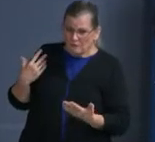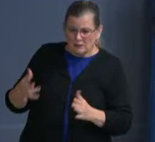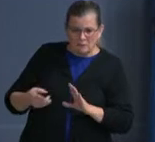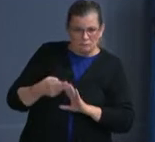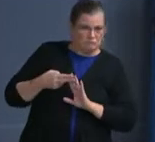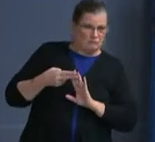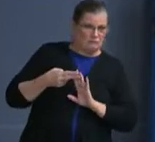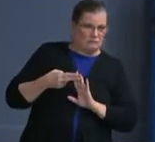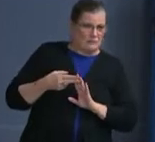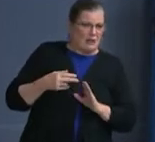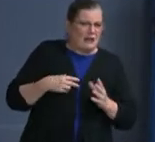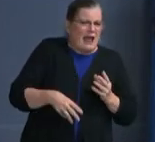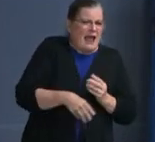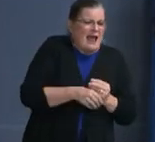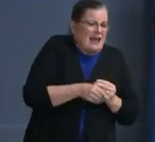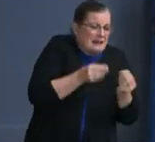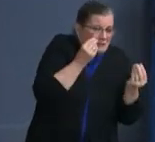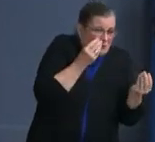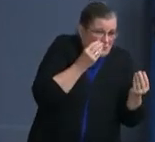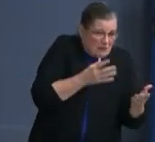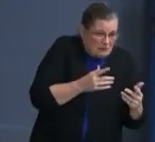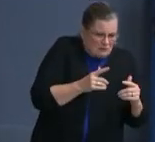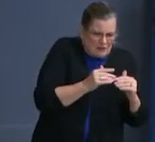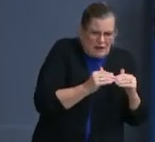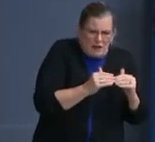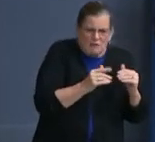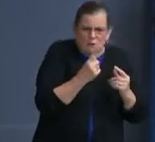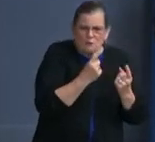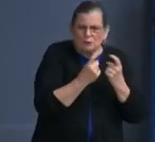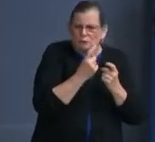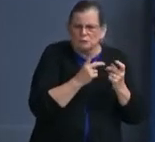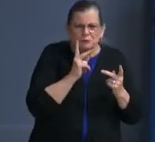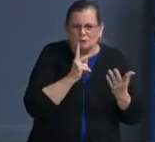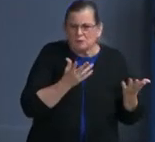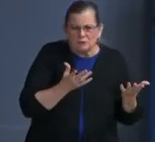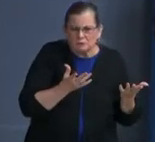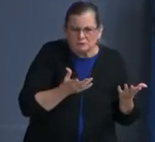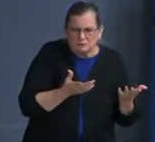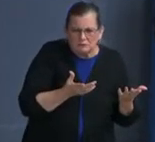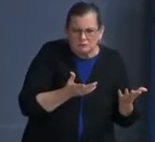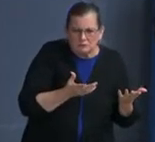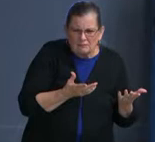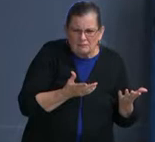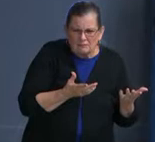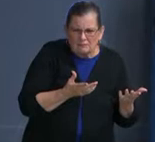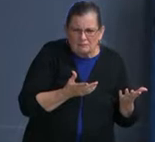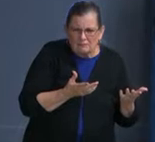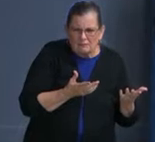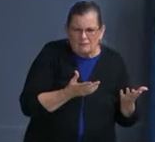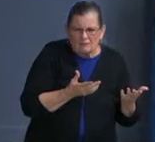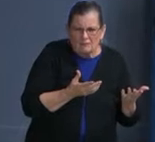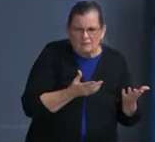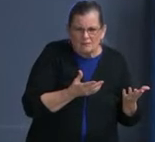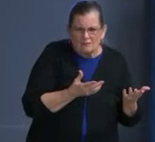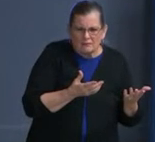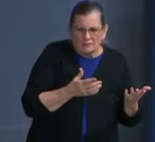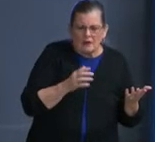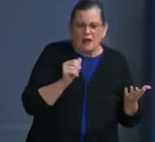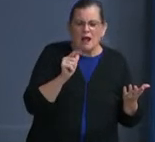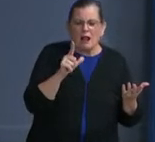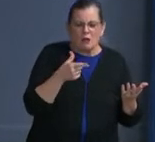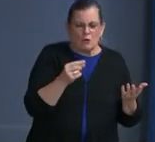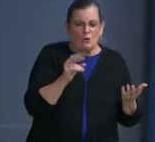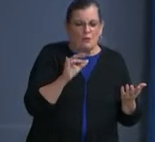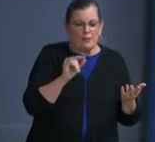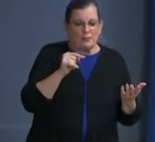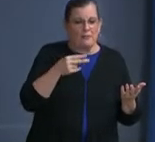adding additional levels of questions in our algorithm that prolongs the interview, we from a public health